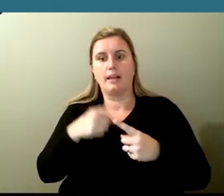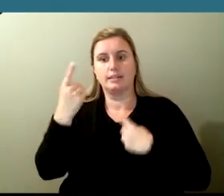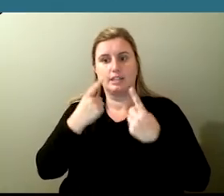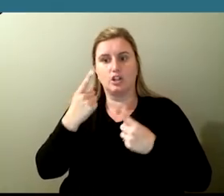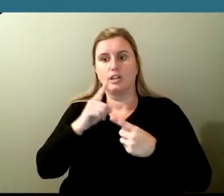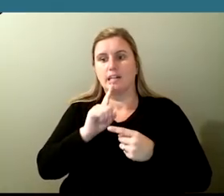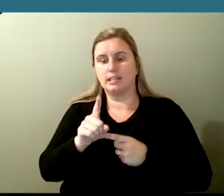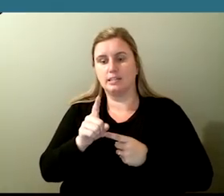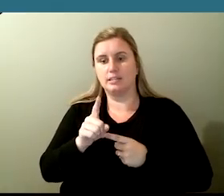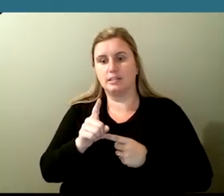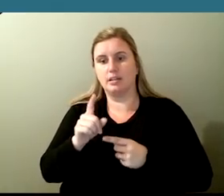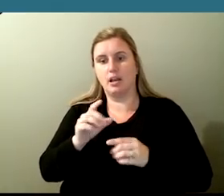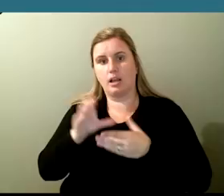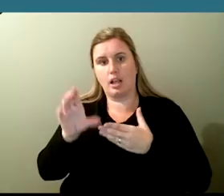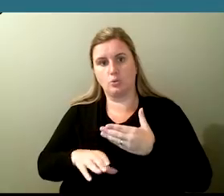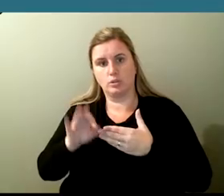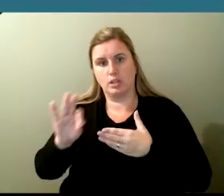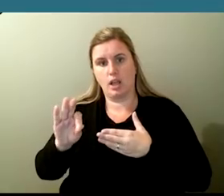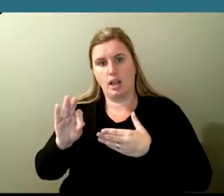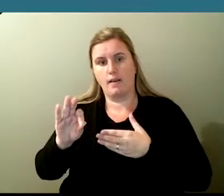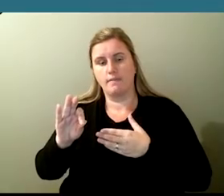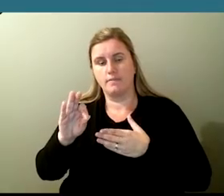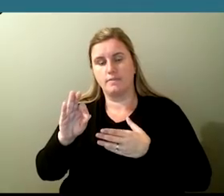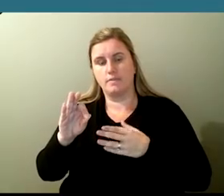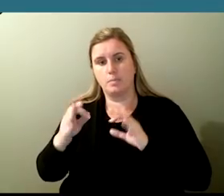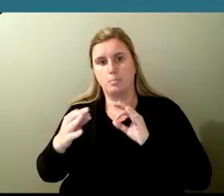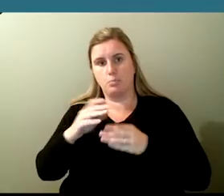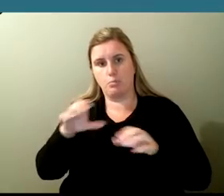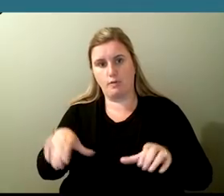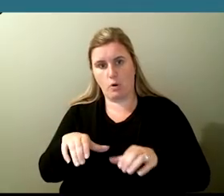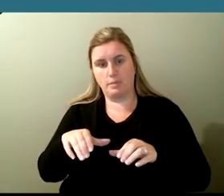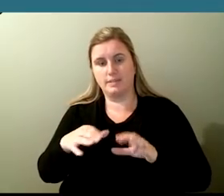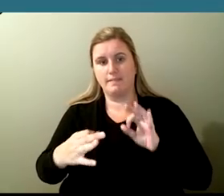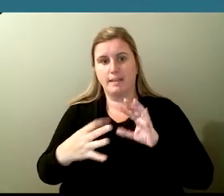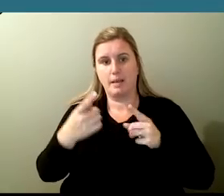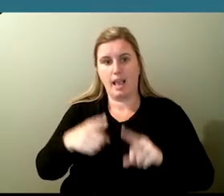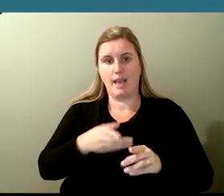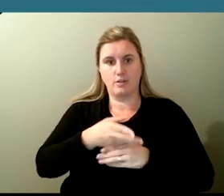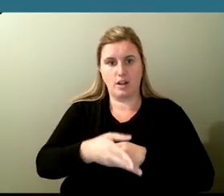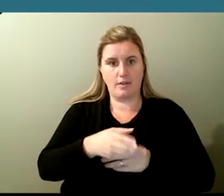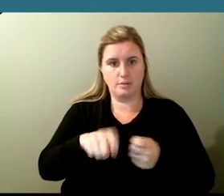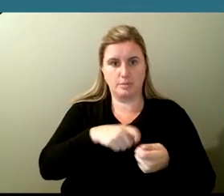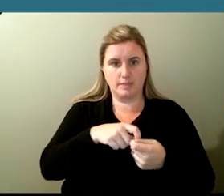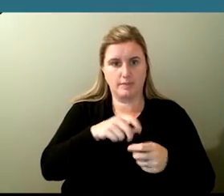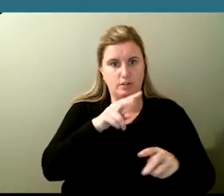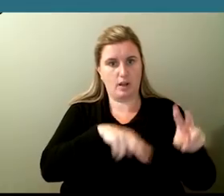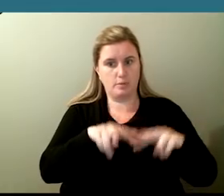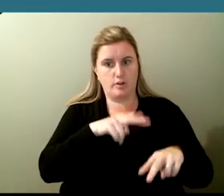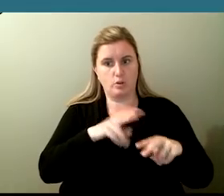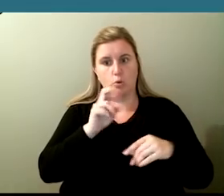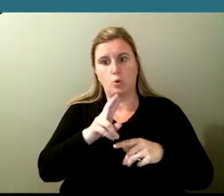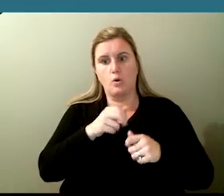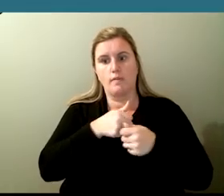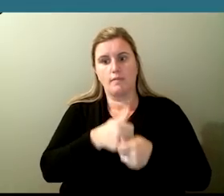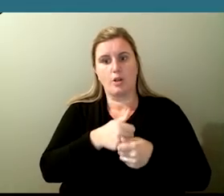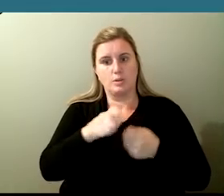it is a consequence of performance, feedback happening following a specific target observation or following